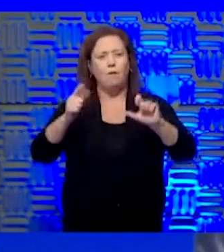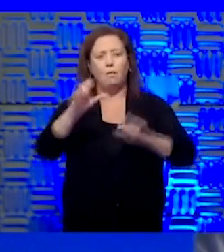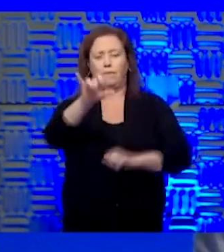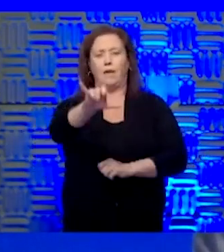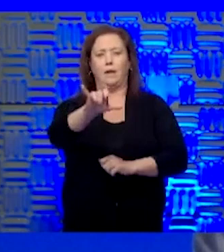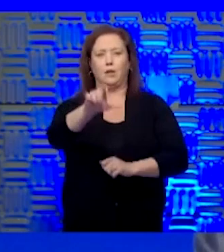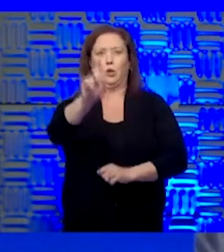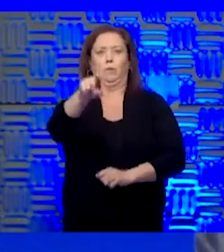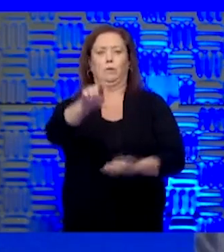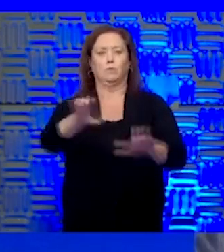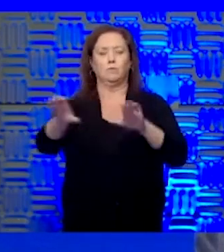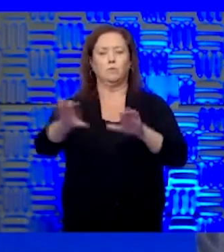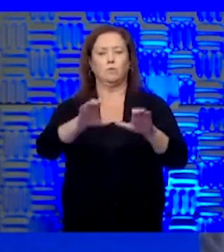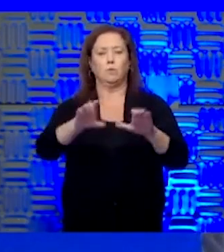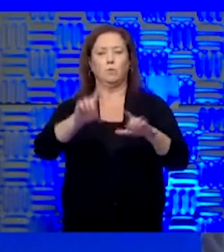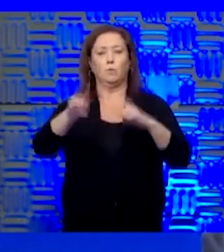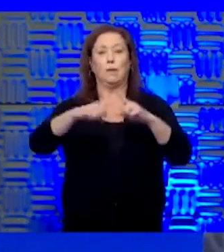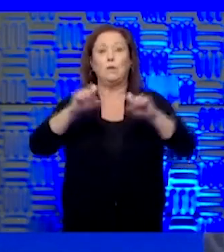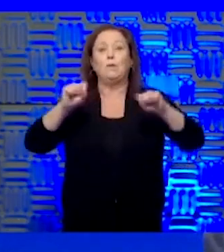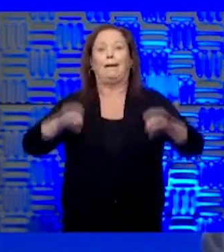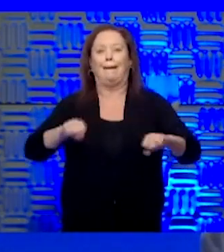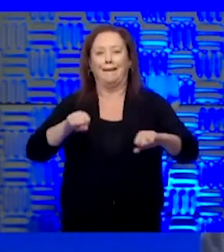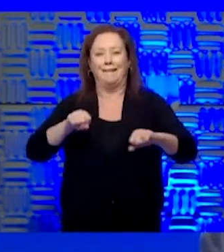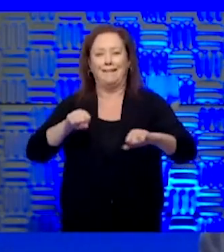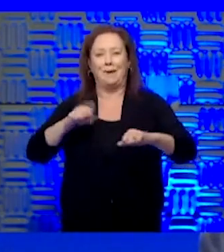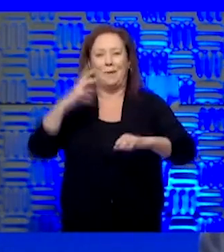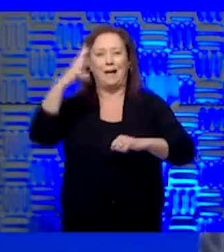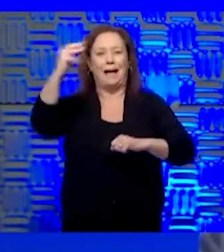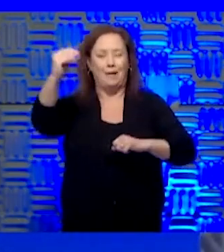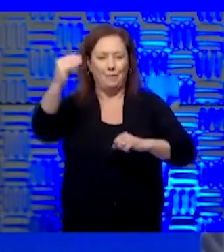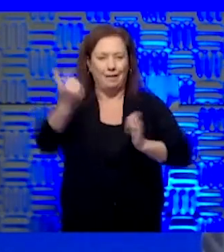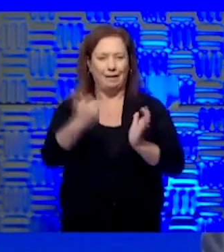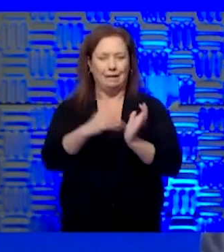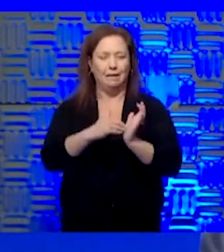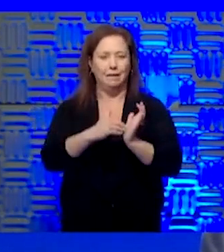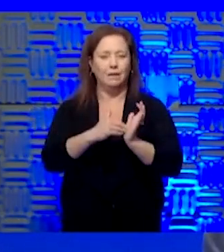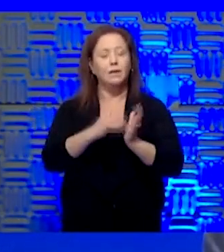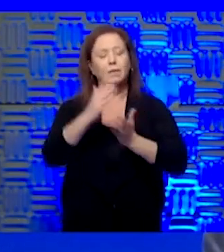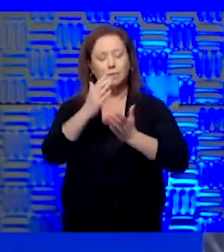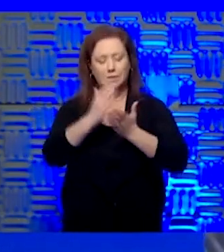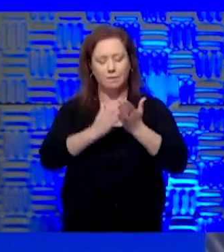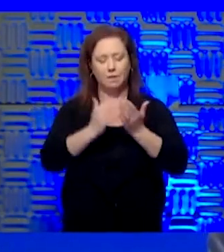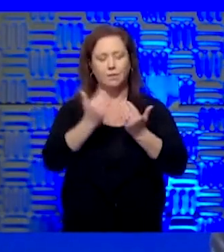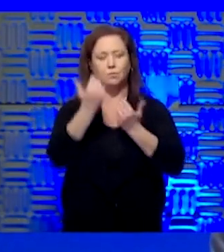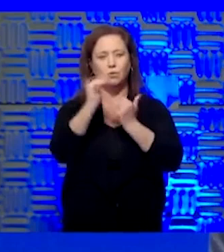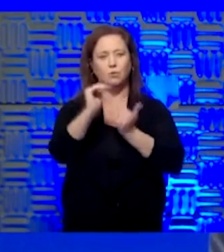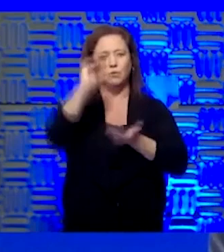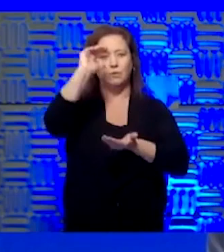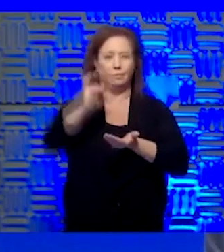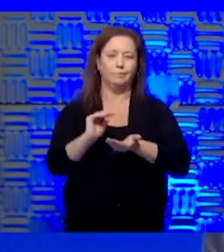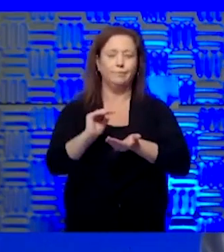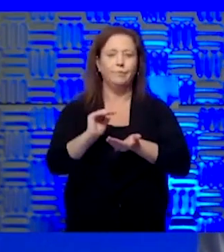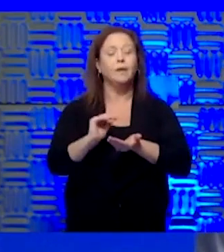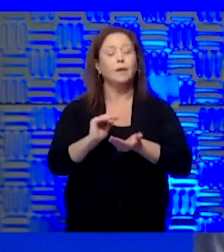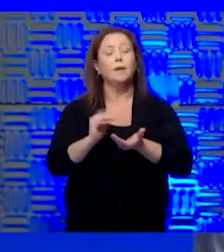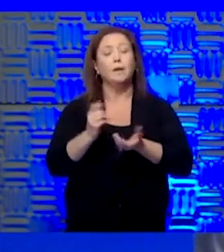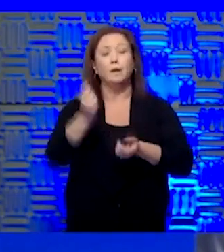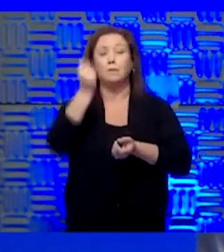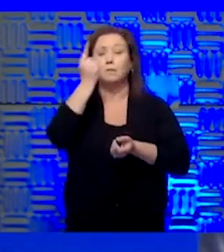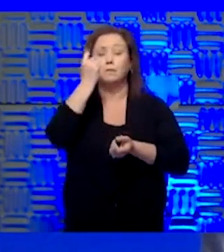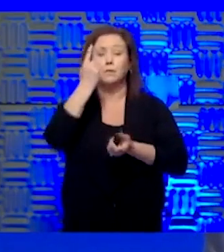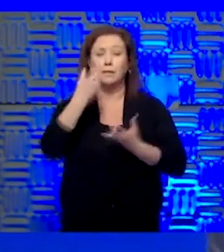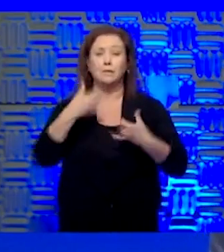do when you can get back out and some of these restrictions are lifted. But I think in general, there's still going to be a